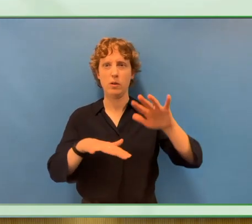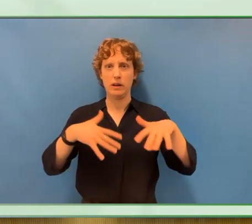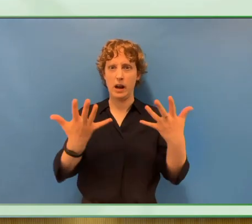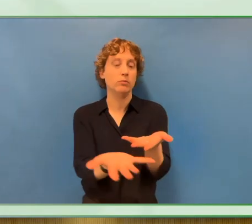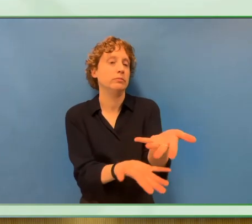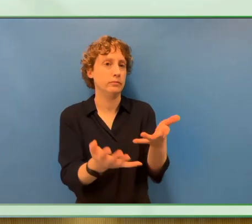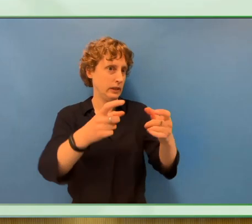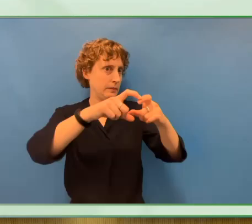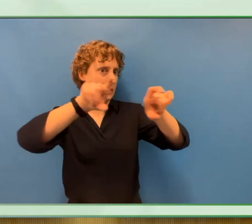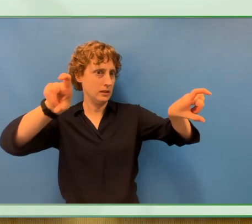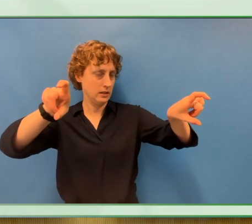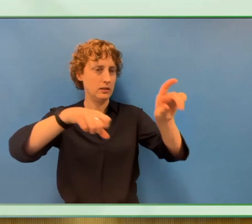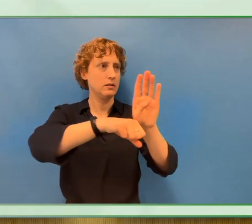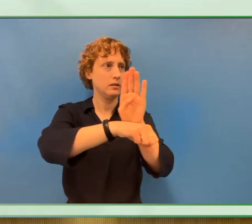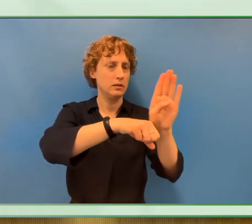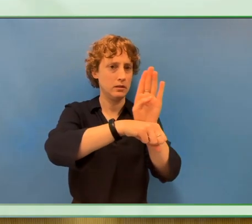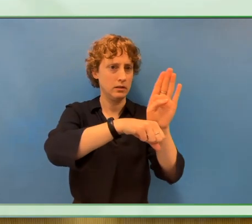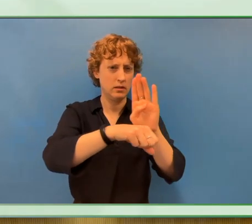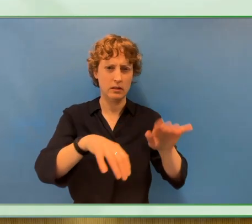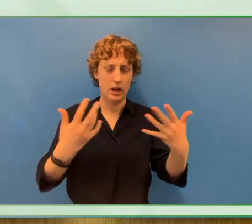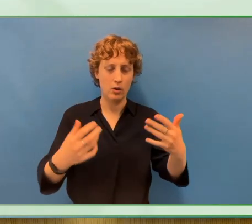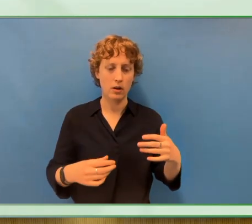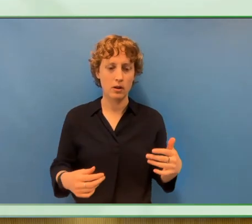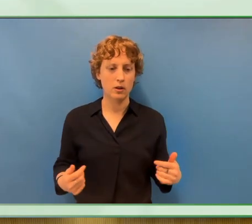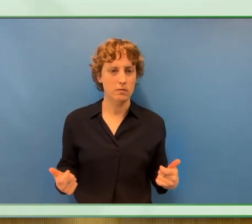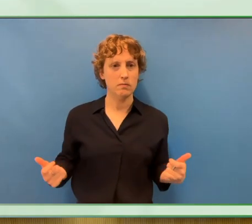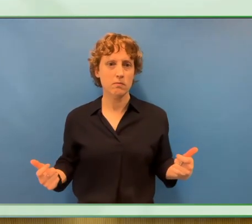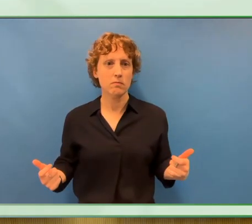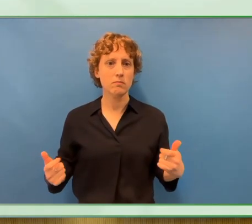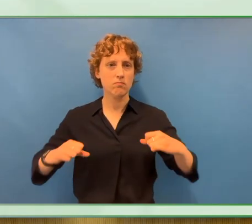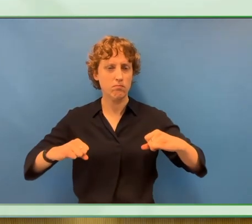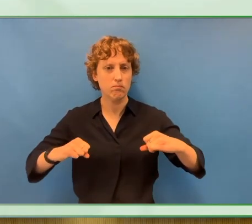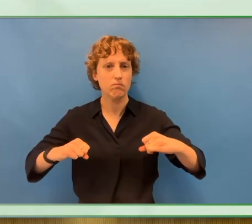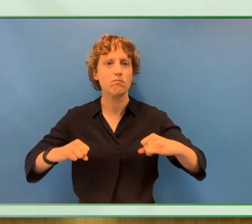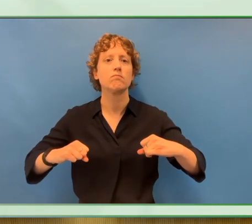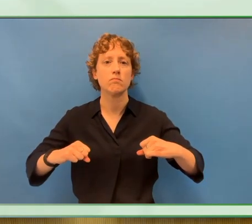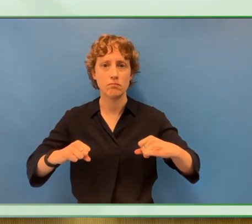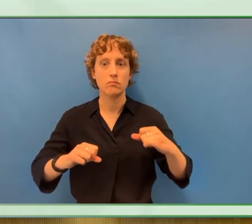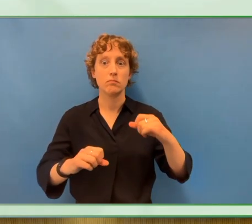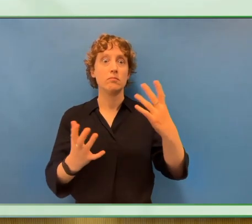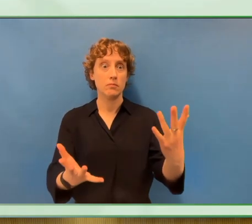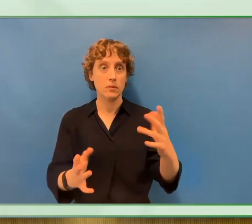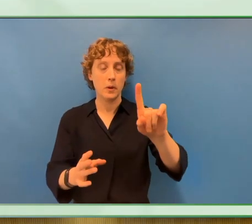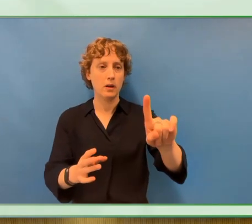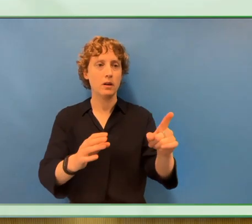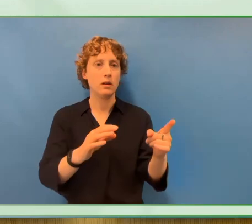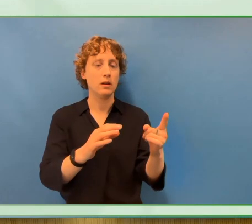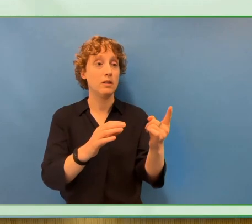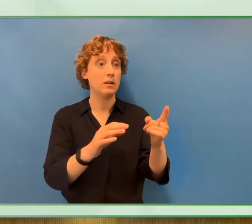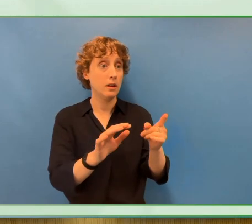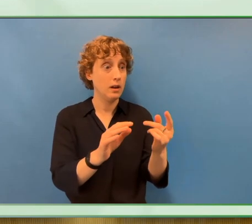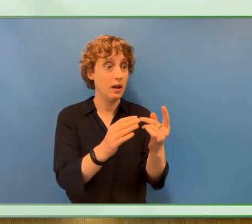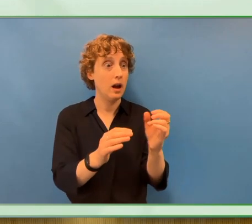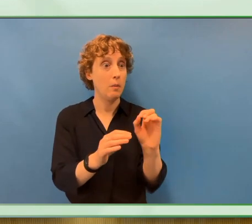said, not to be afraid that we actually lose the sole opportunity to have a conversation with business partners? Thank you.